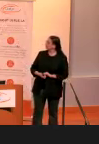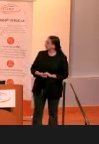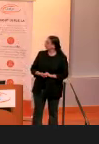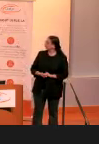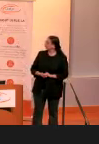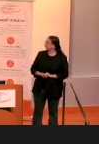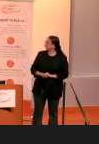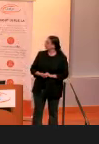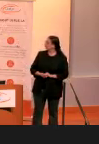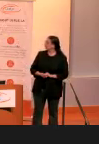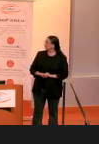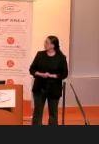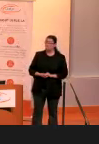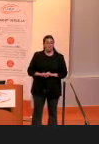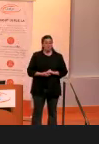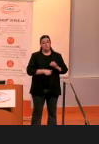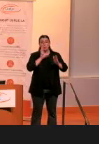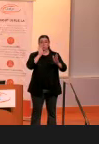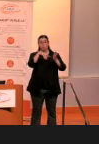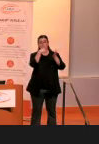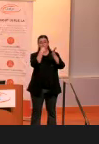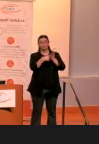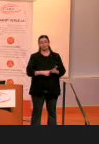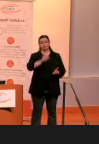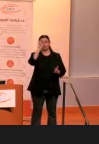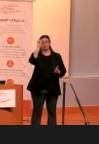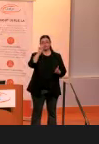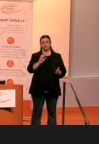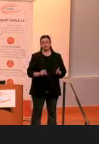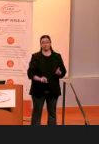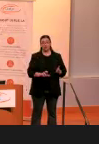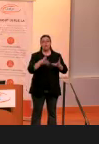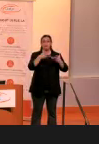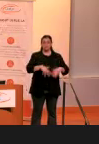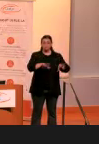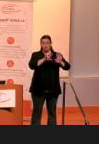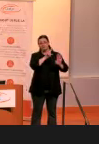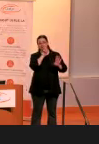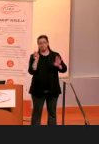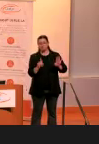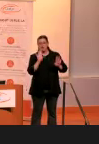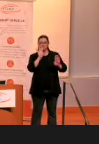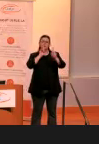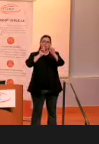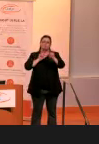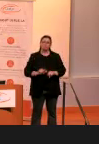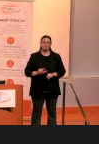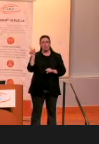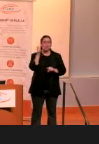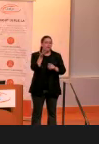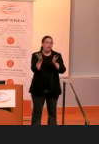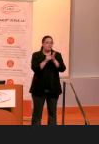go over the questions. And these are new insights in the last couple of years.